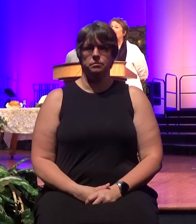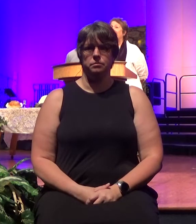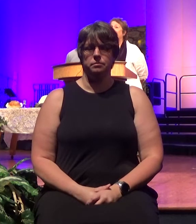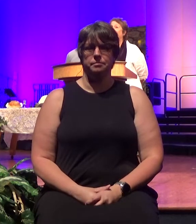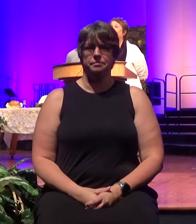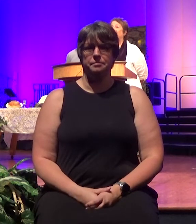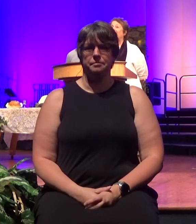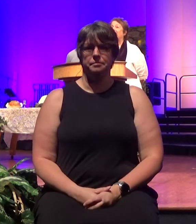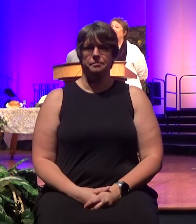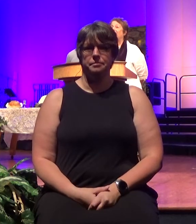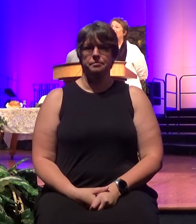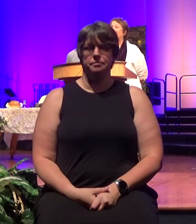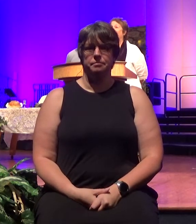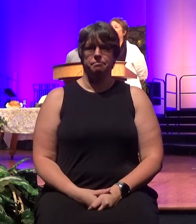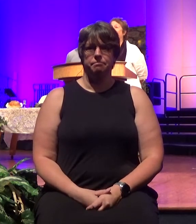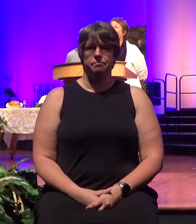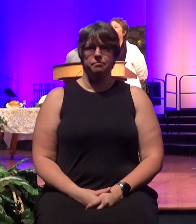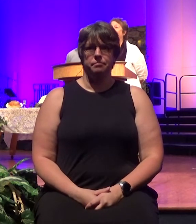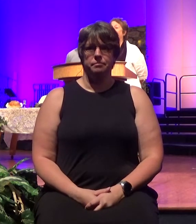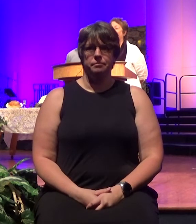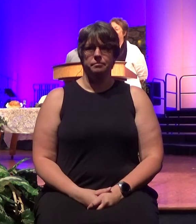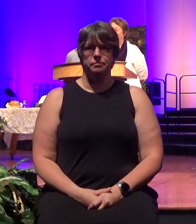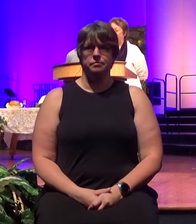Adonai Echad.